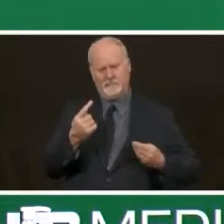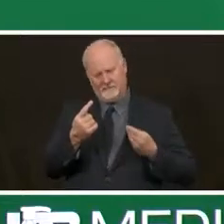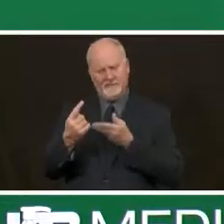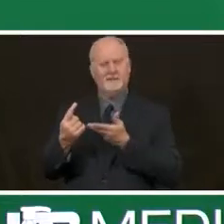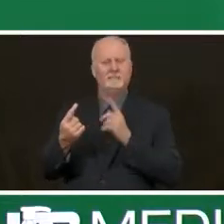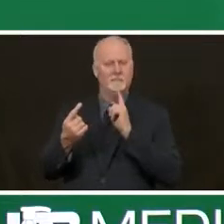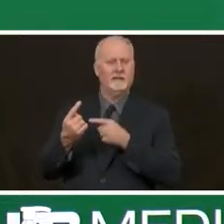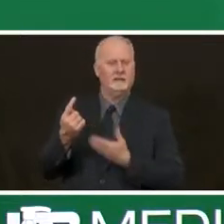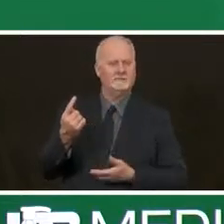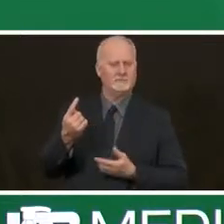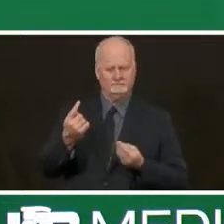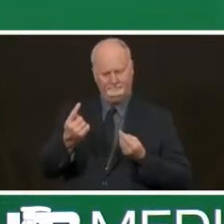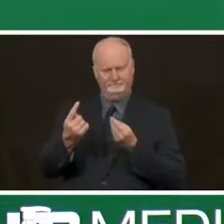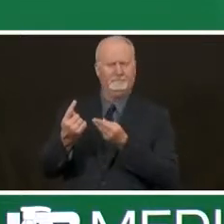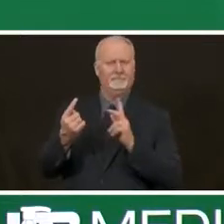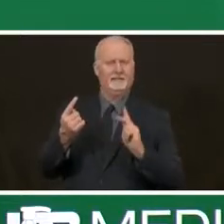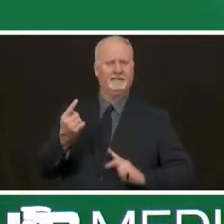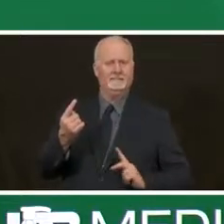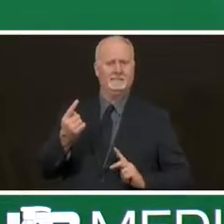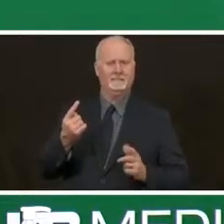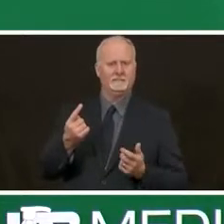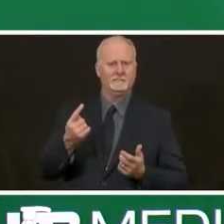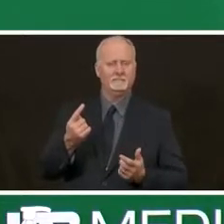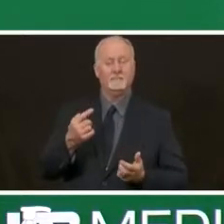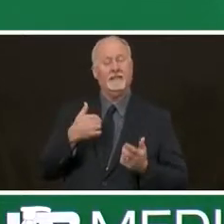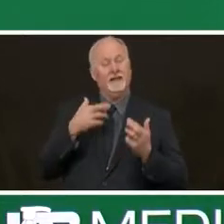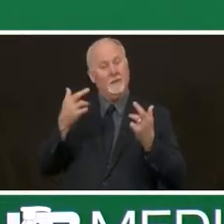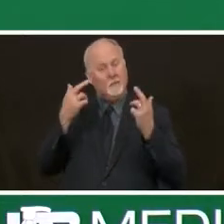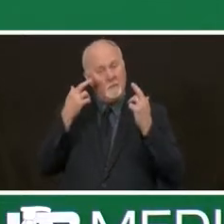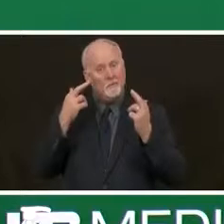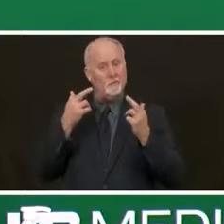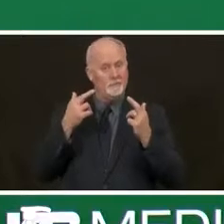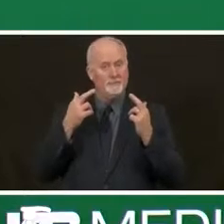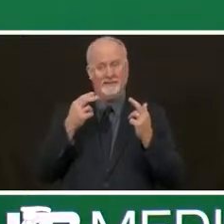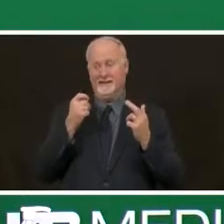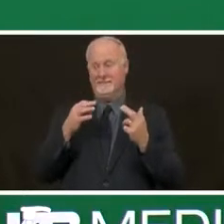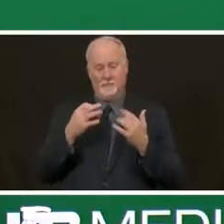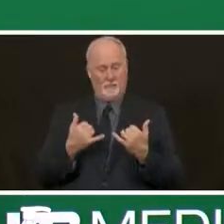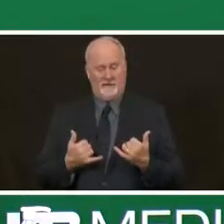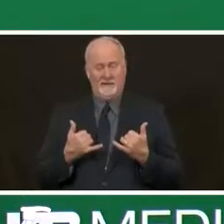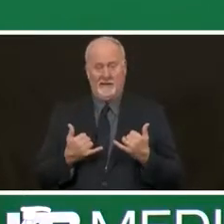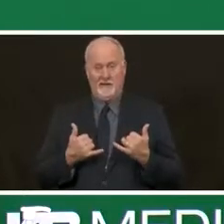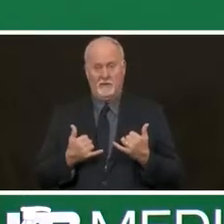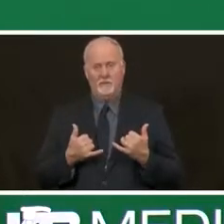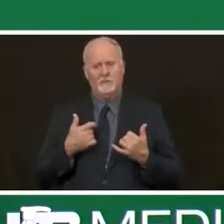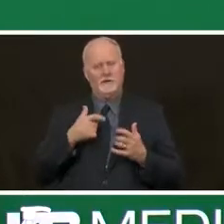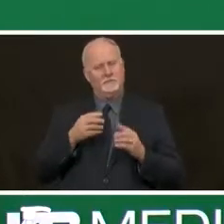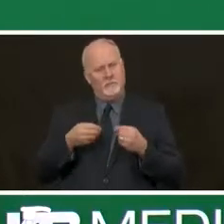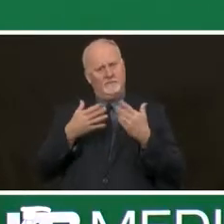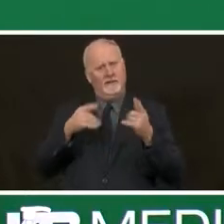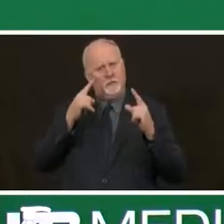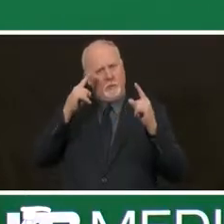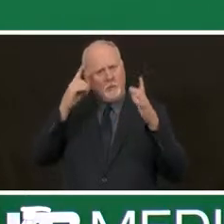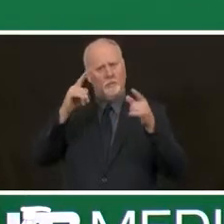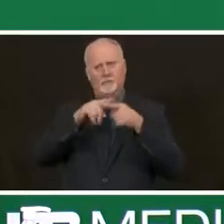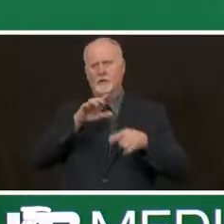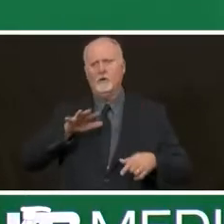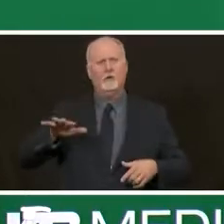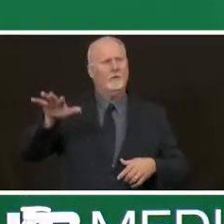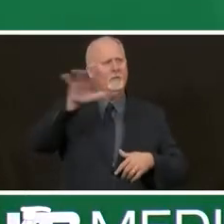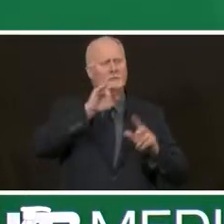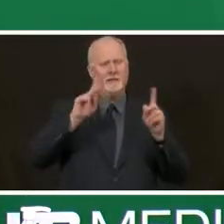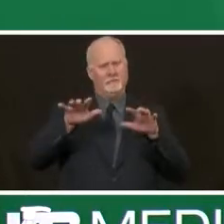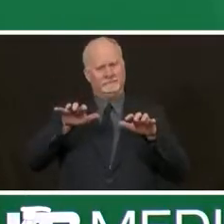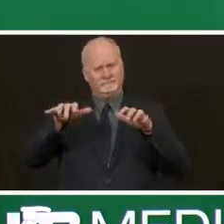solution. And I think what we have done here today, I hope, if nothing else, in the immediate, provides hope to all of those individuals who